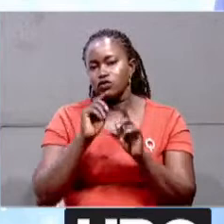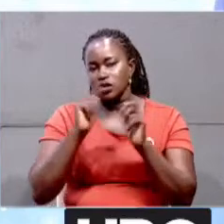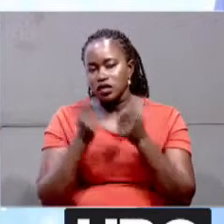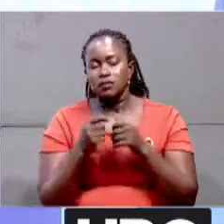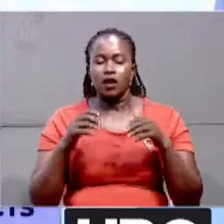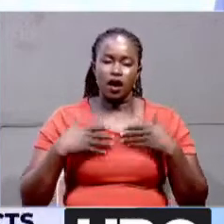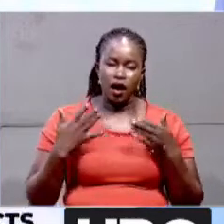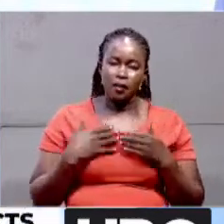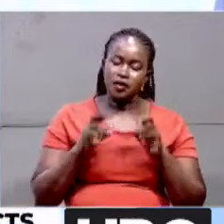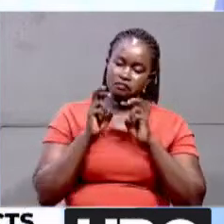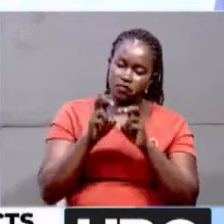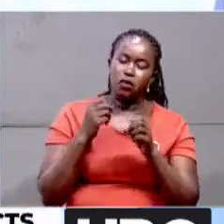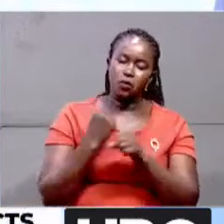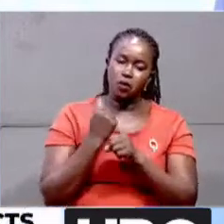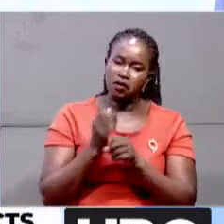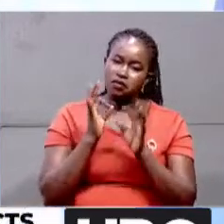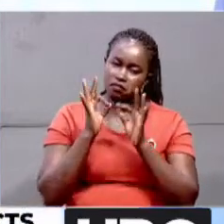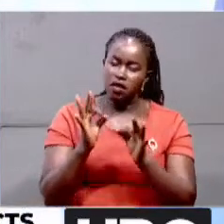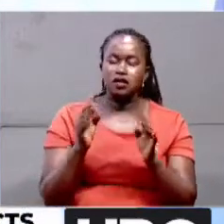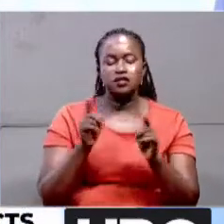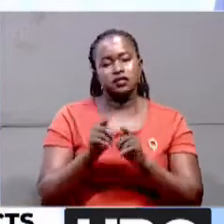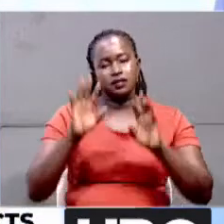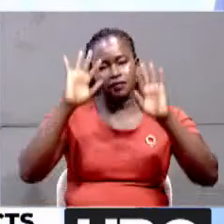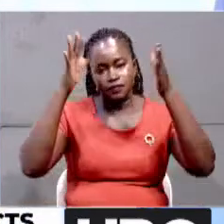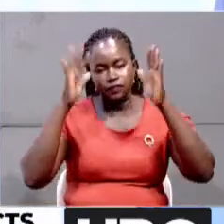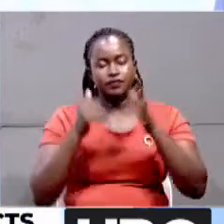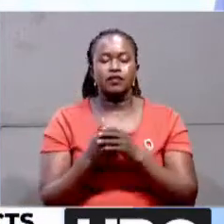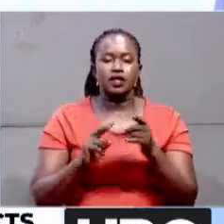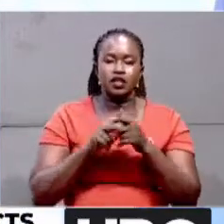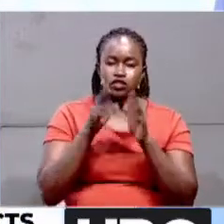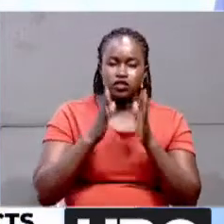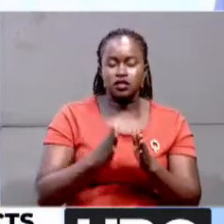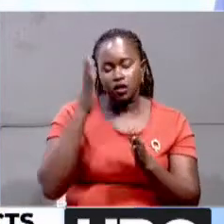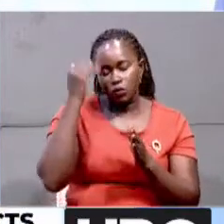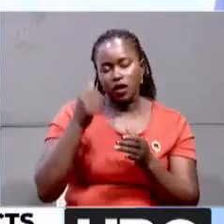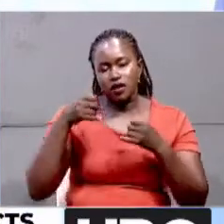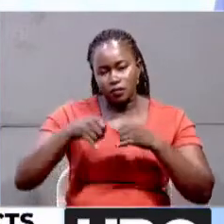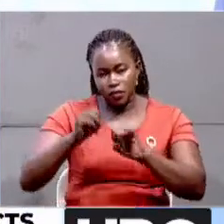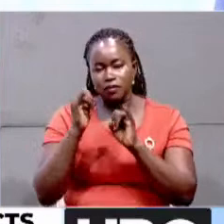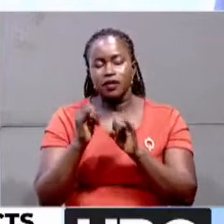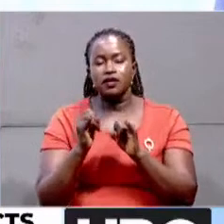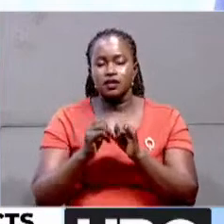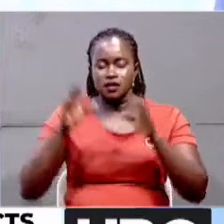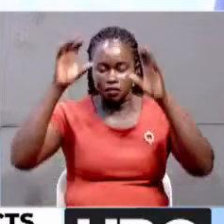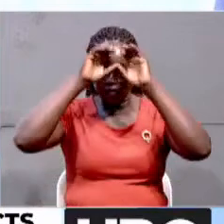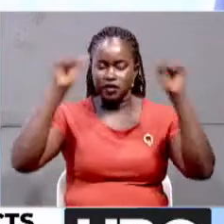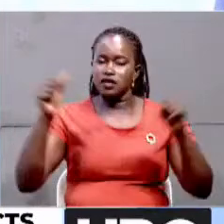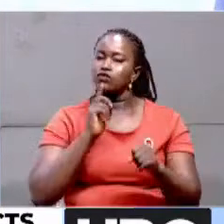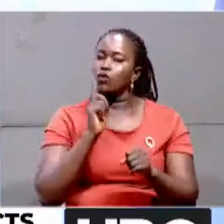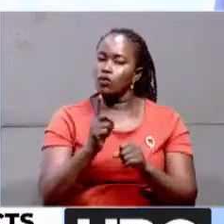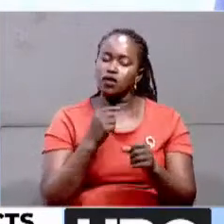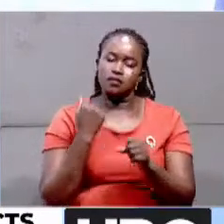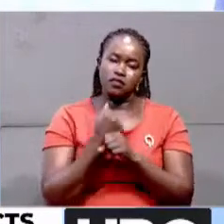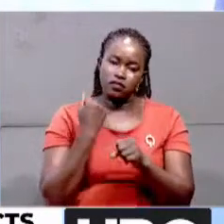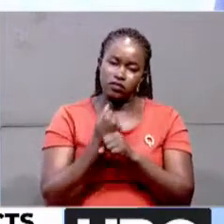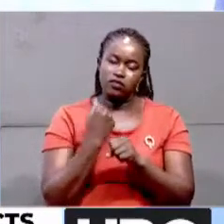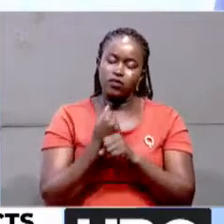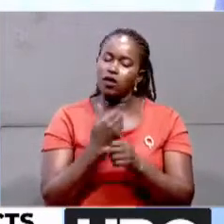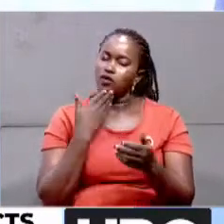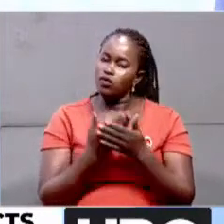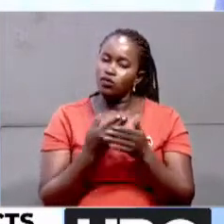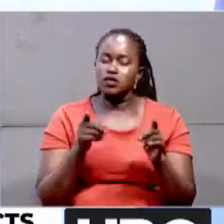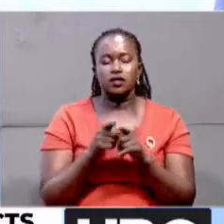by the work so far done and commended the site engineers for implementing the Presidential Directive of Good Work and